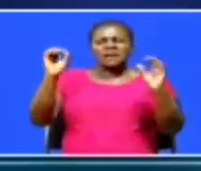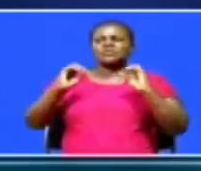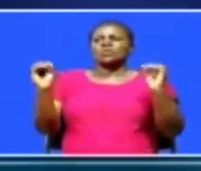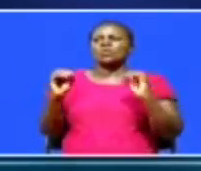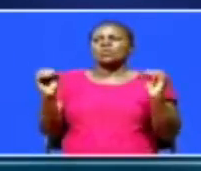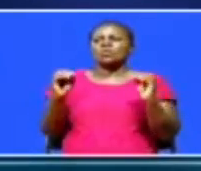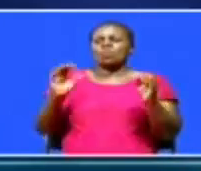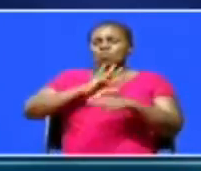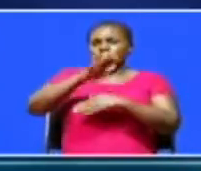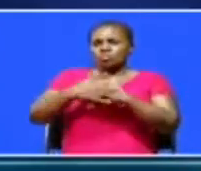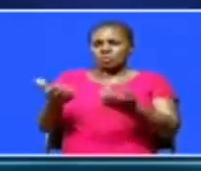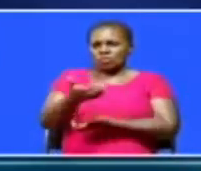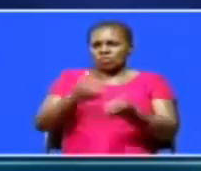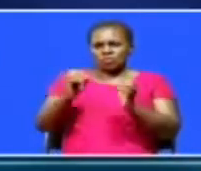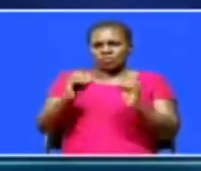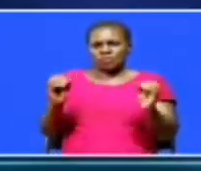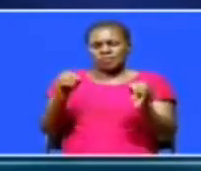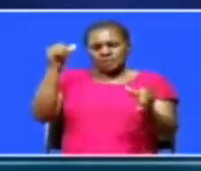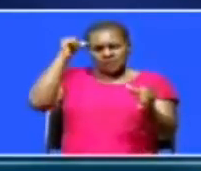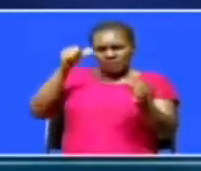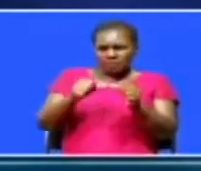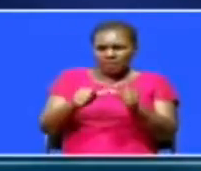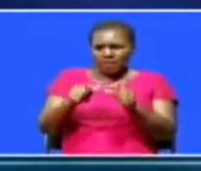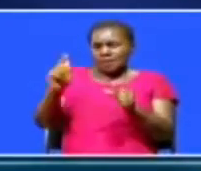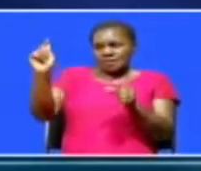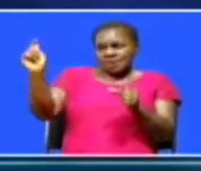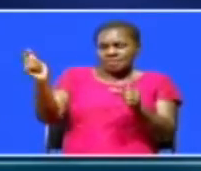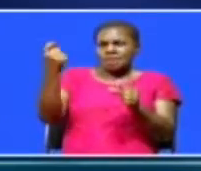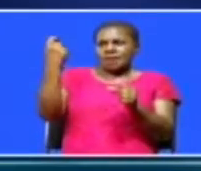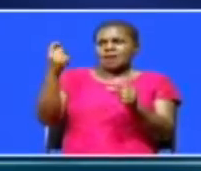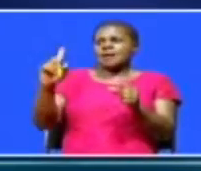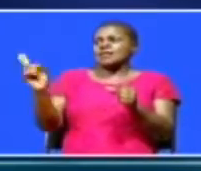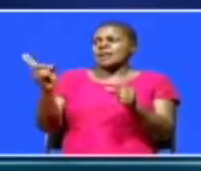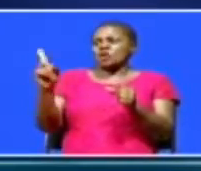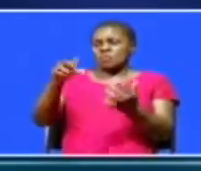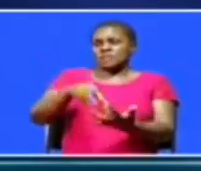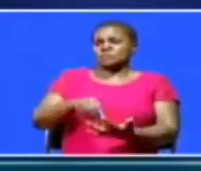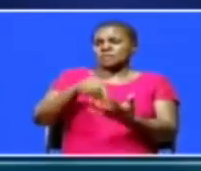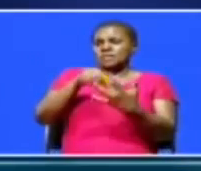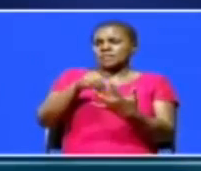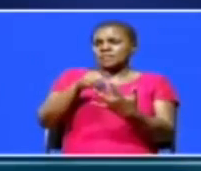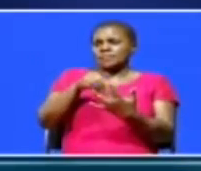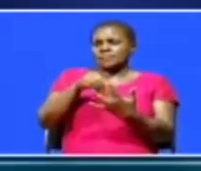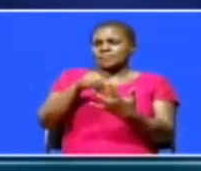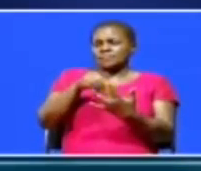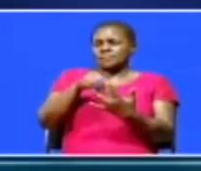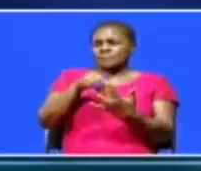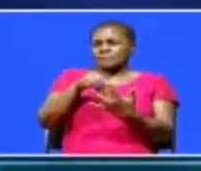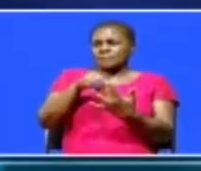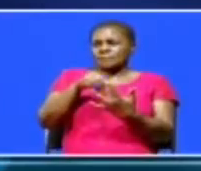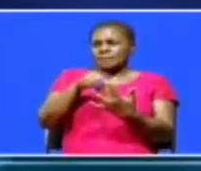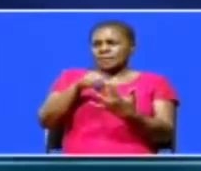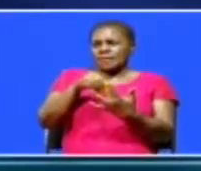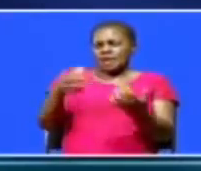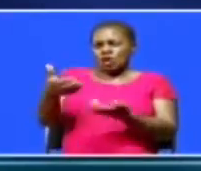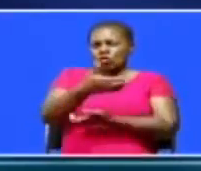in restoring our economy, bearing in mind that Kenya and Nairobi in particular is a satellite